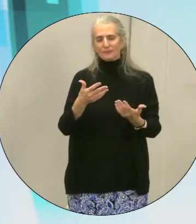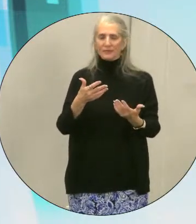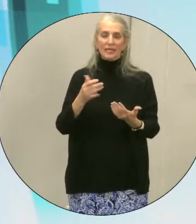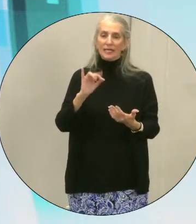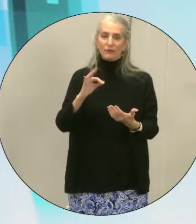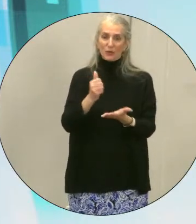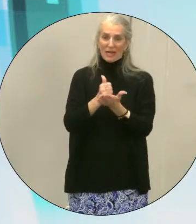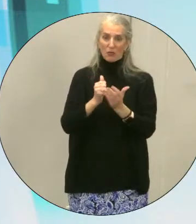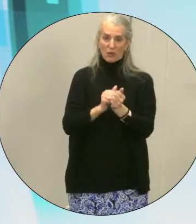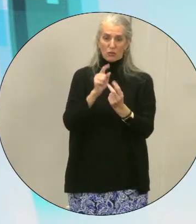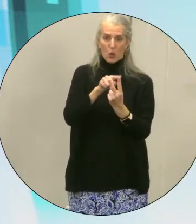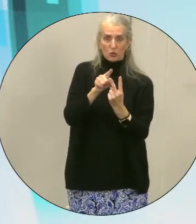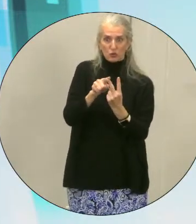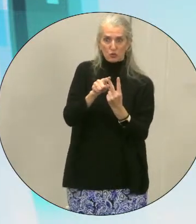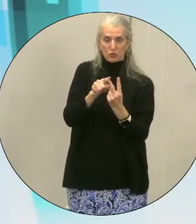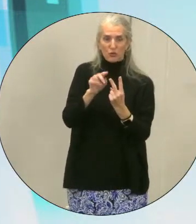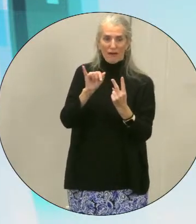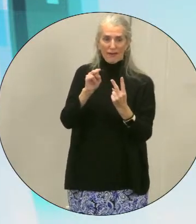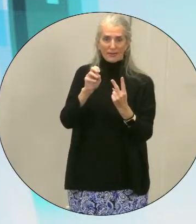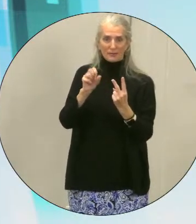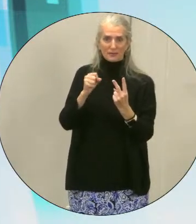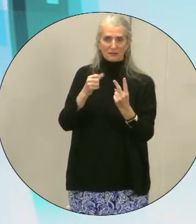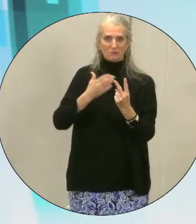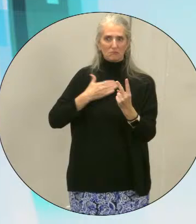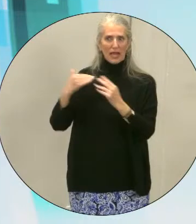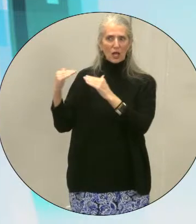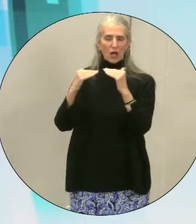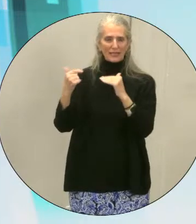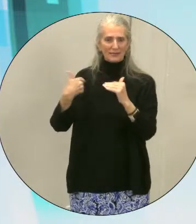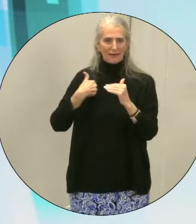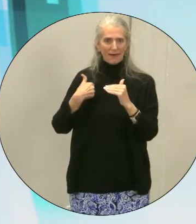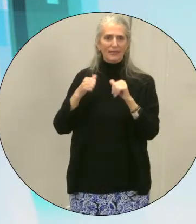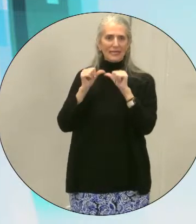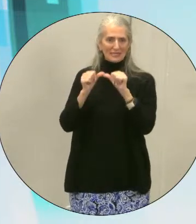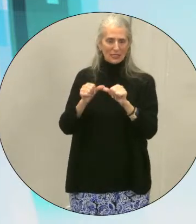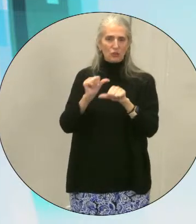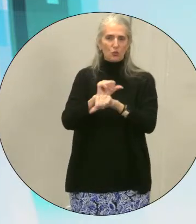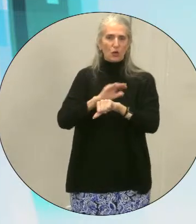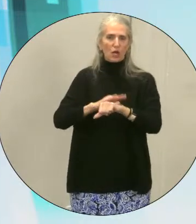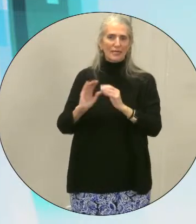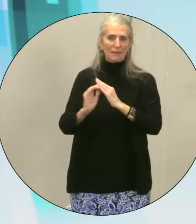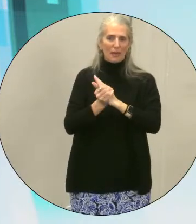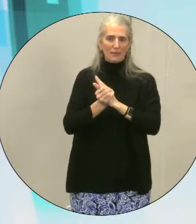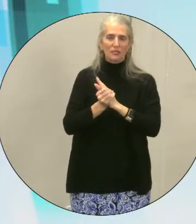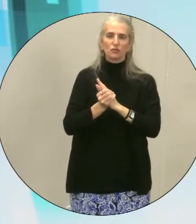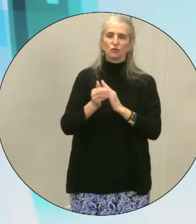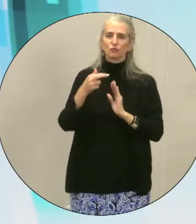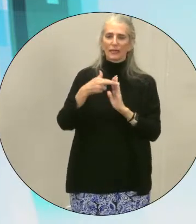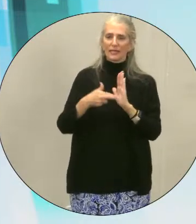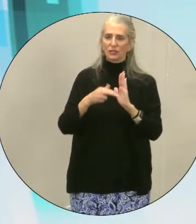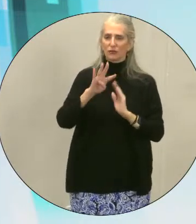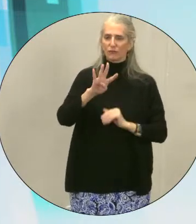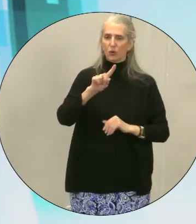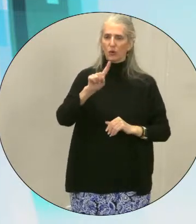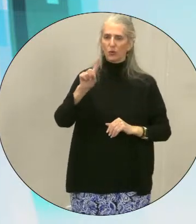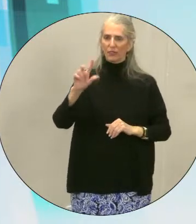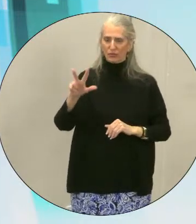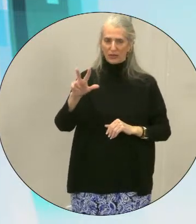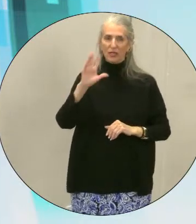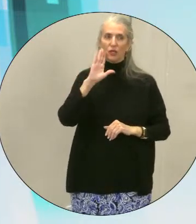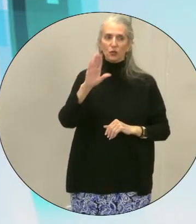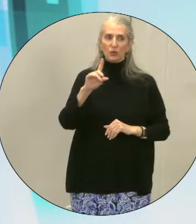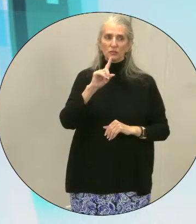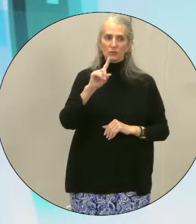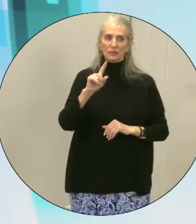I've just described, then my colleagues and I, we can continue to work on an amendment to Regulation 4113, which will specifically denote